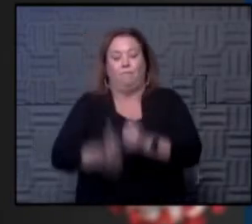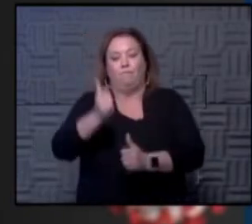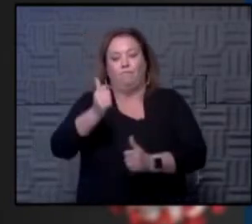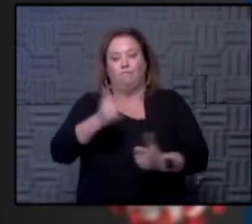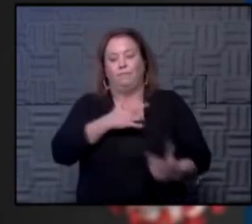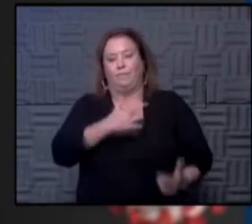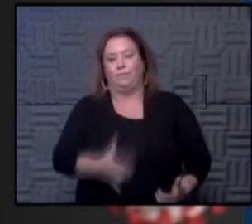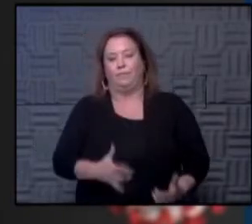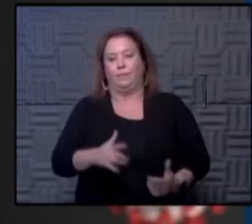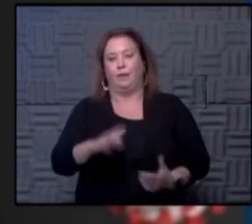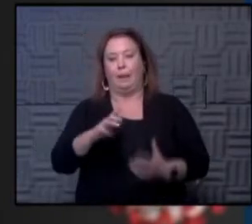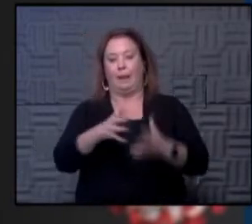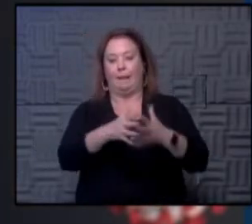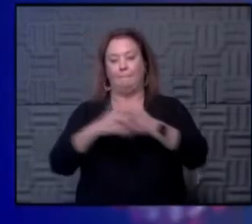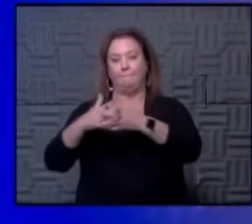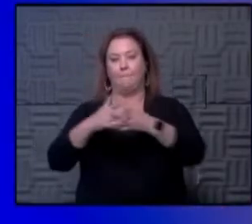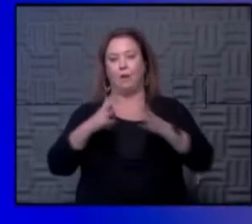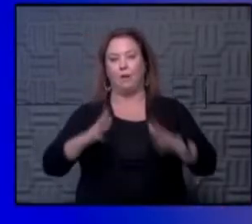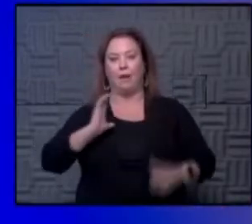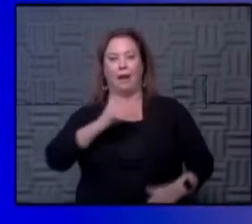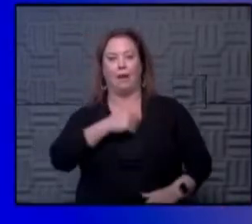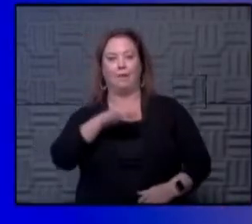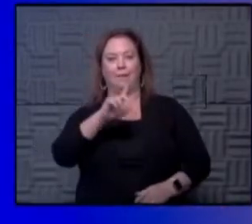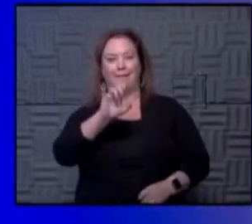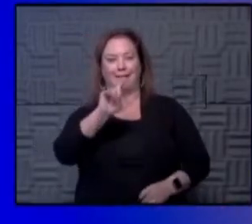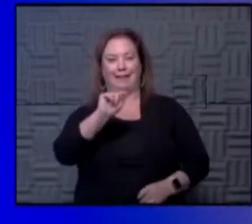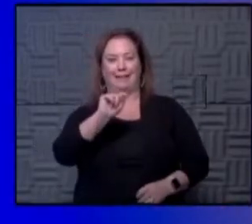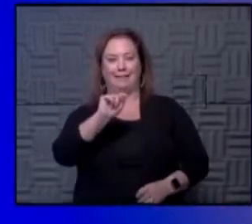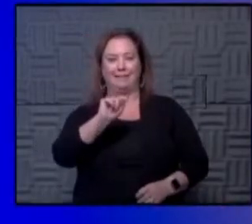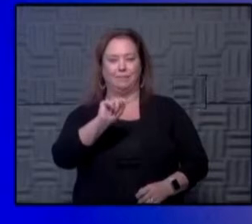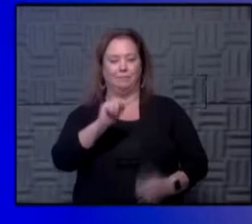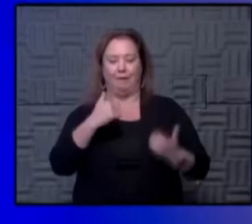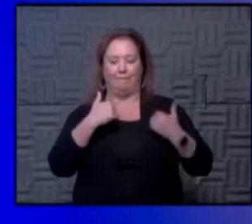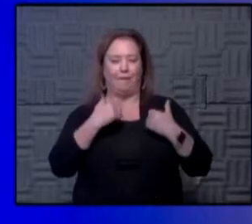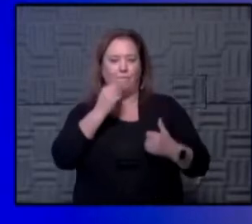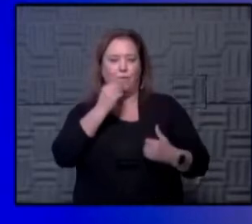part, in America, a lot of our diets do have these